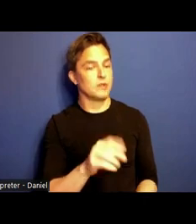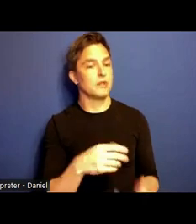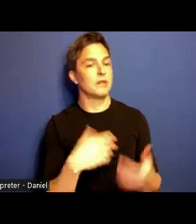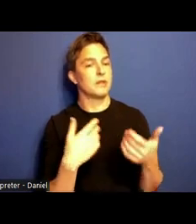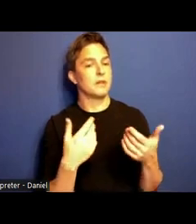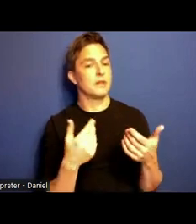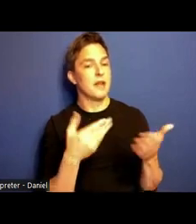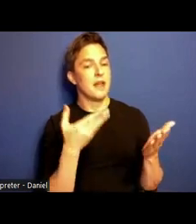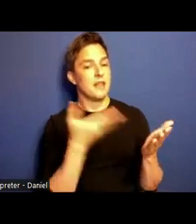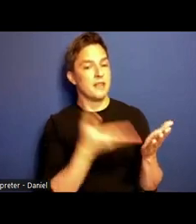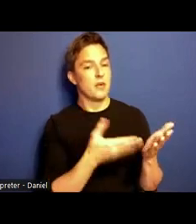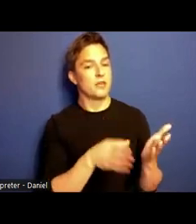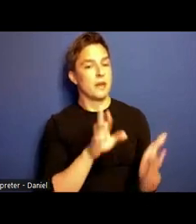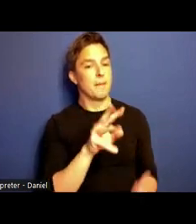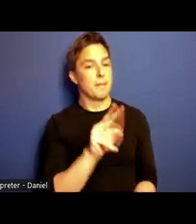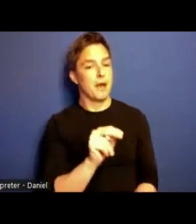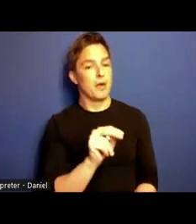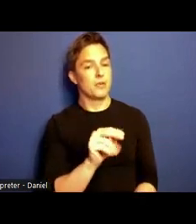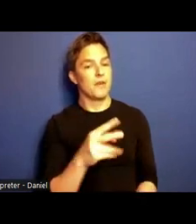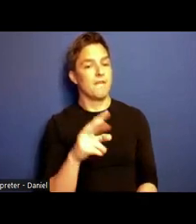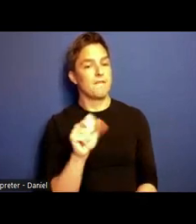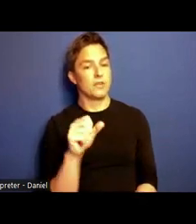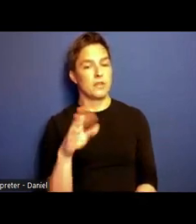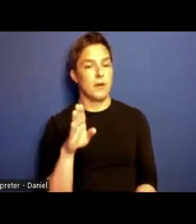there was a Brown versus Board of Education.